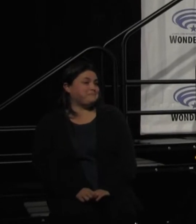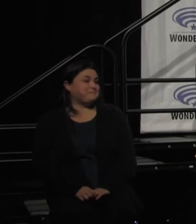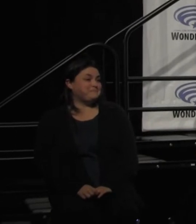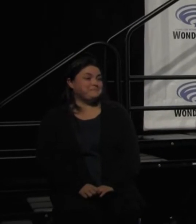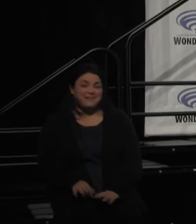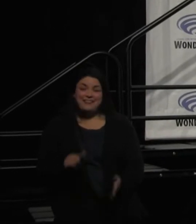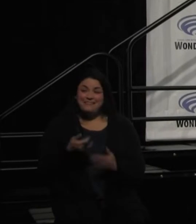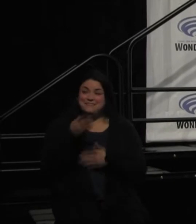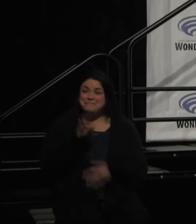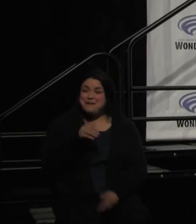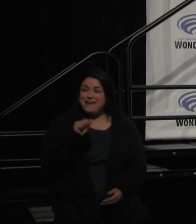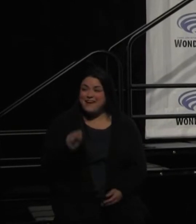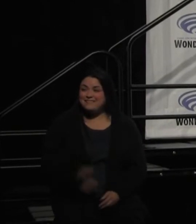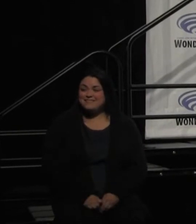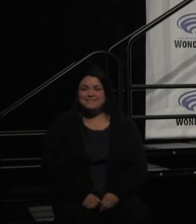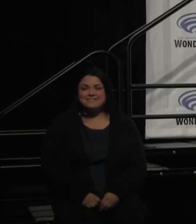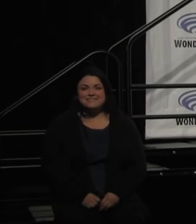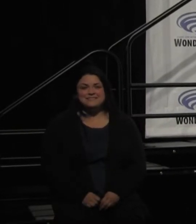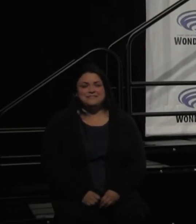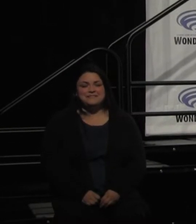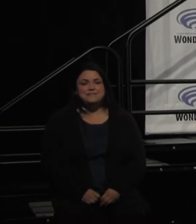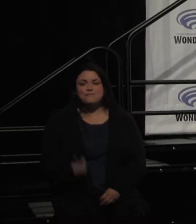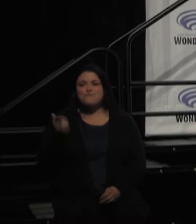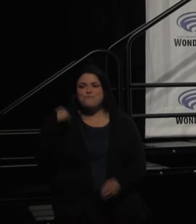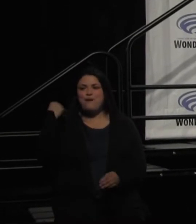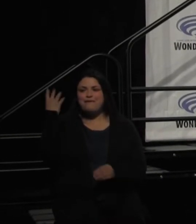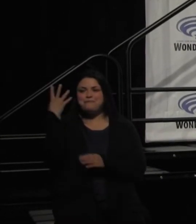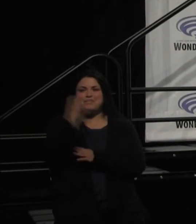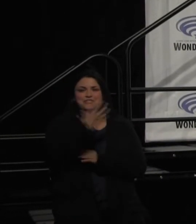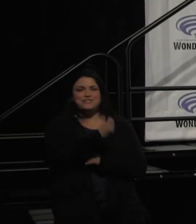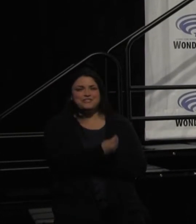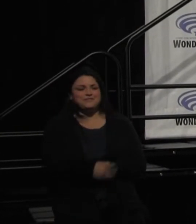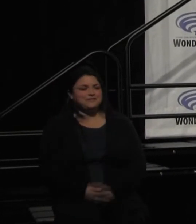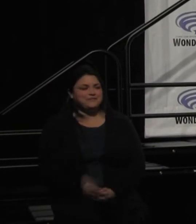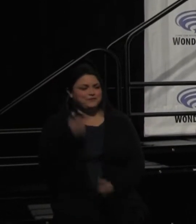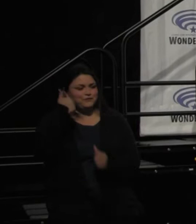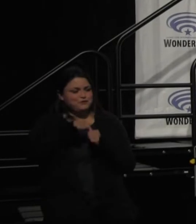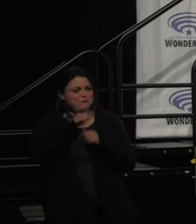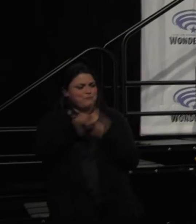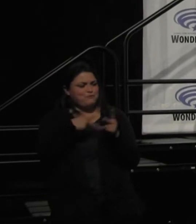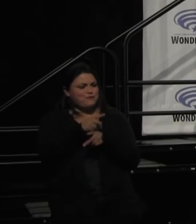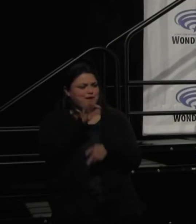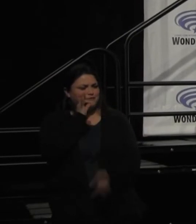That's badass. Do you remember We got pictures of it. Do you remember what kind of weed it was?